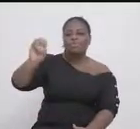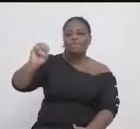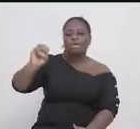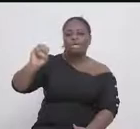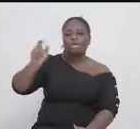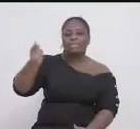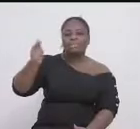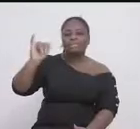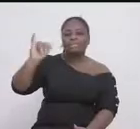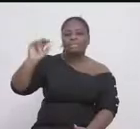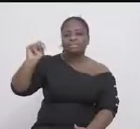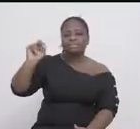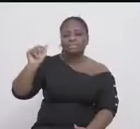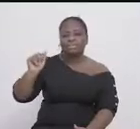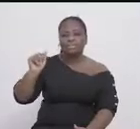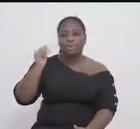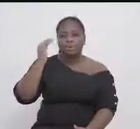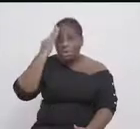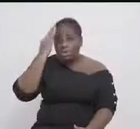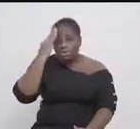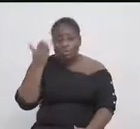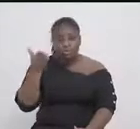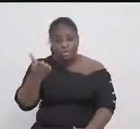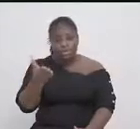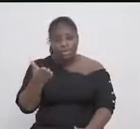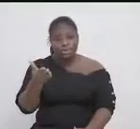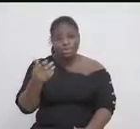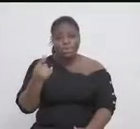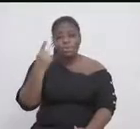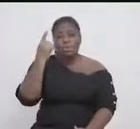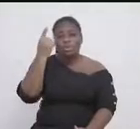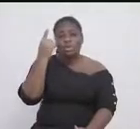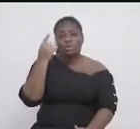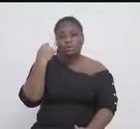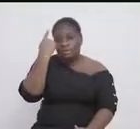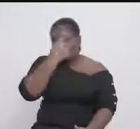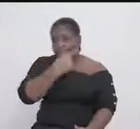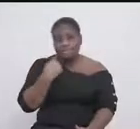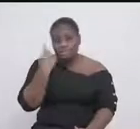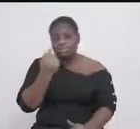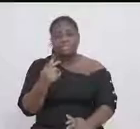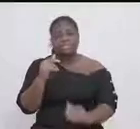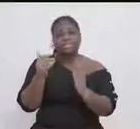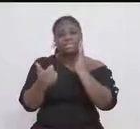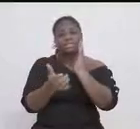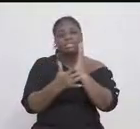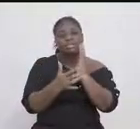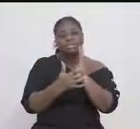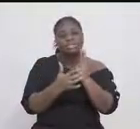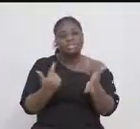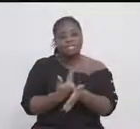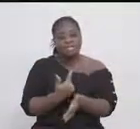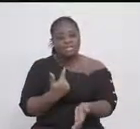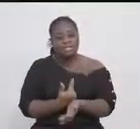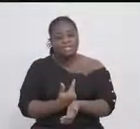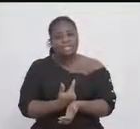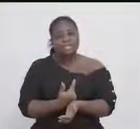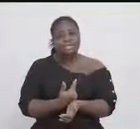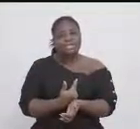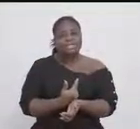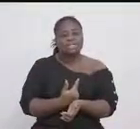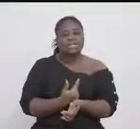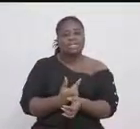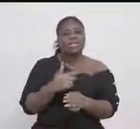already said, Regina Honu, we all know her, one of the faces of technology in Ghana. CEO of the